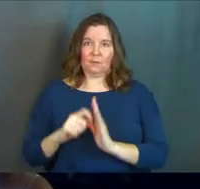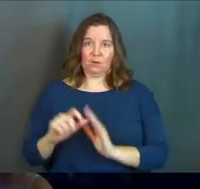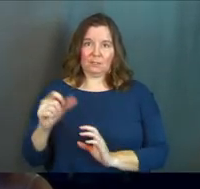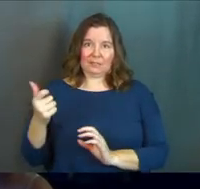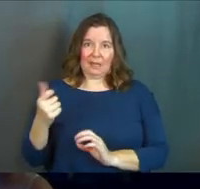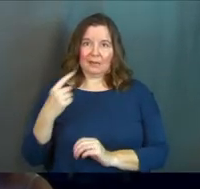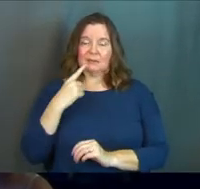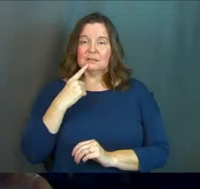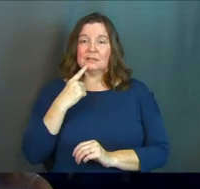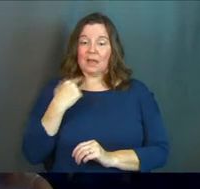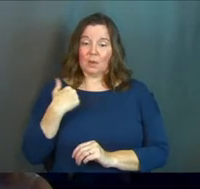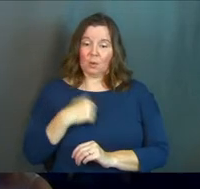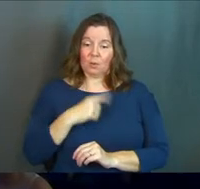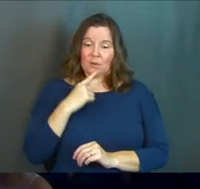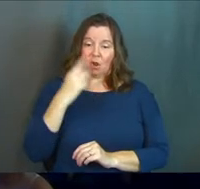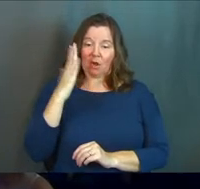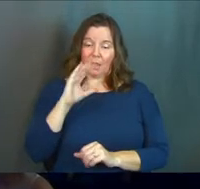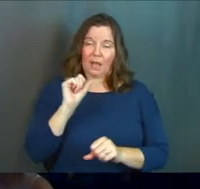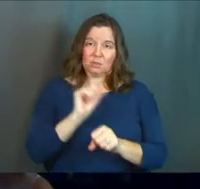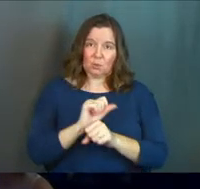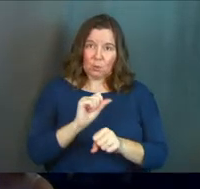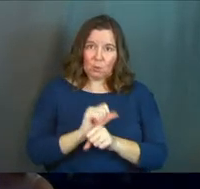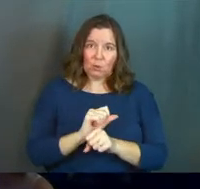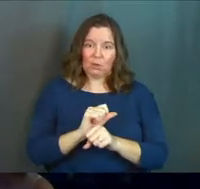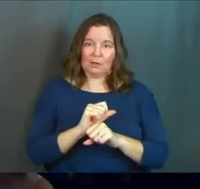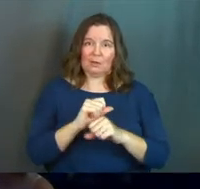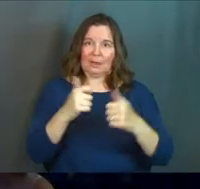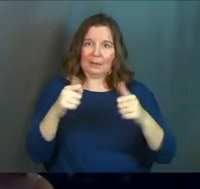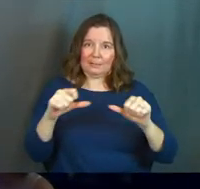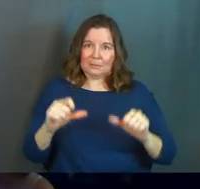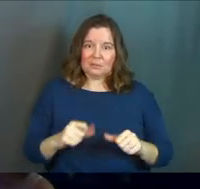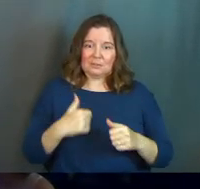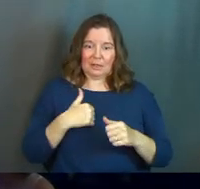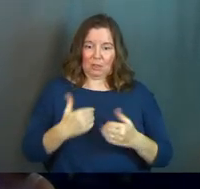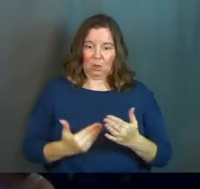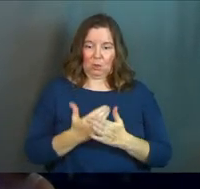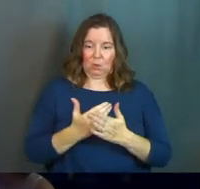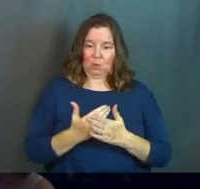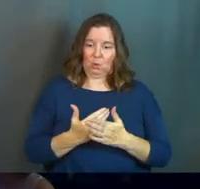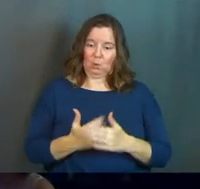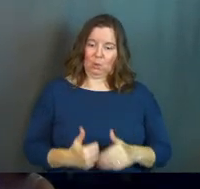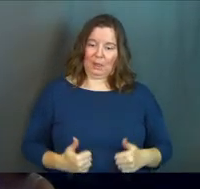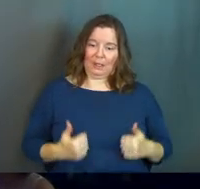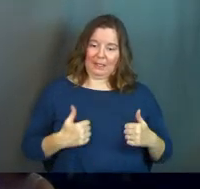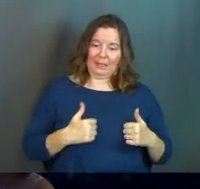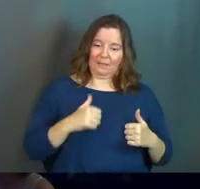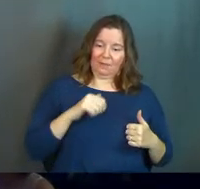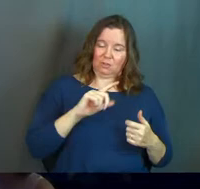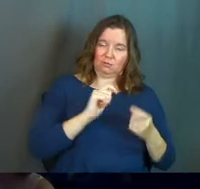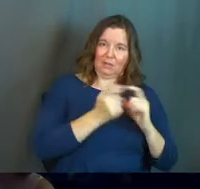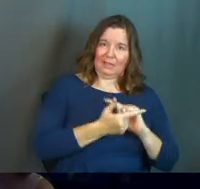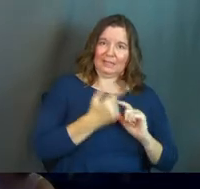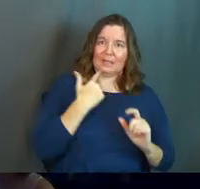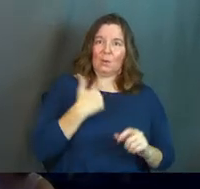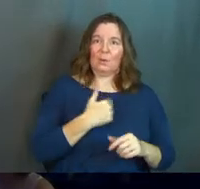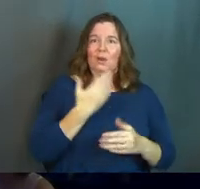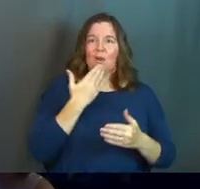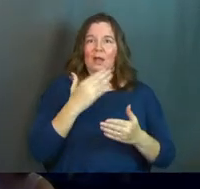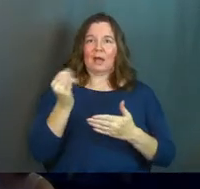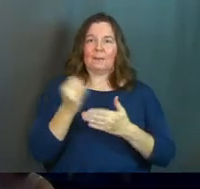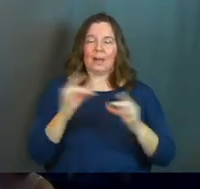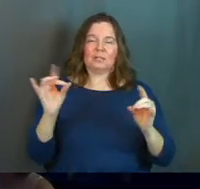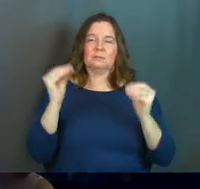says that we are God's workmanship. The New Living says we are God's masterpiece. We are